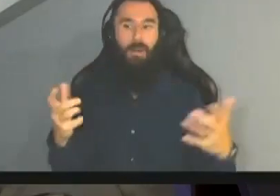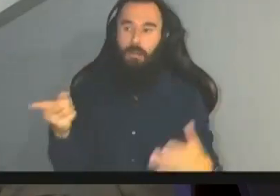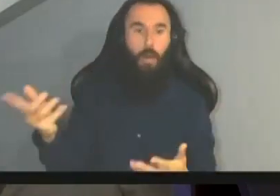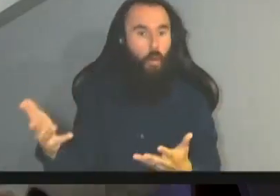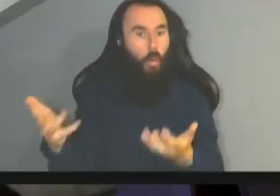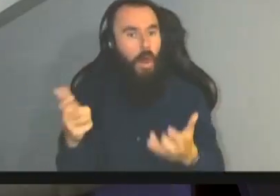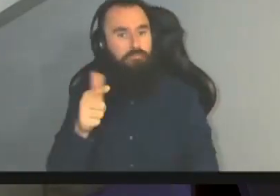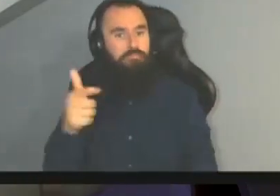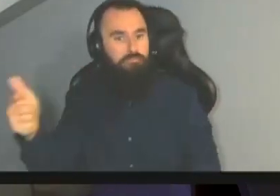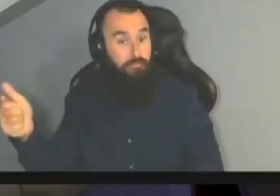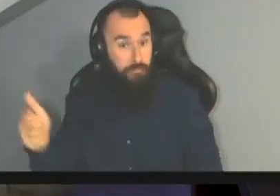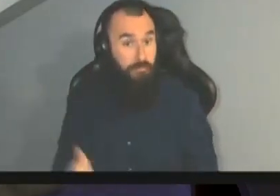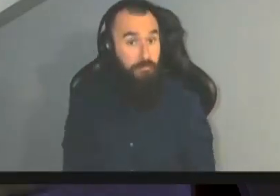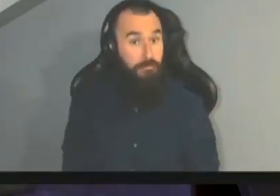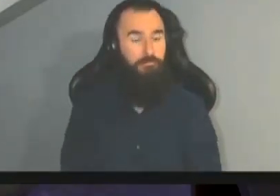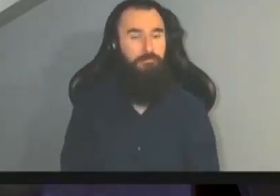speak.